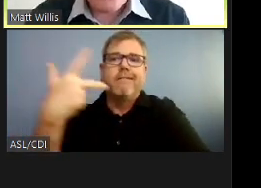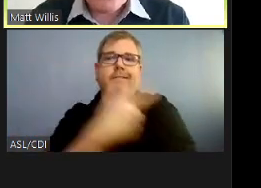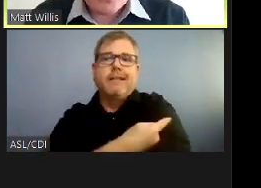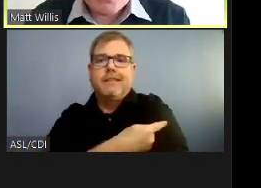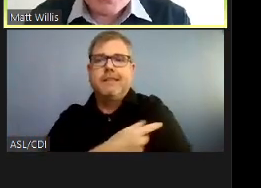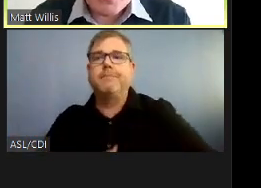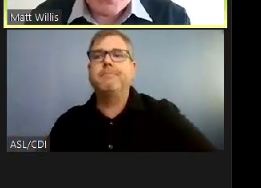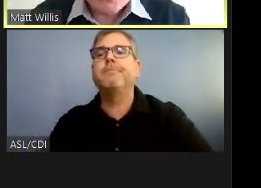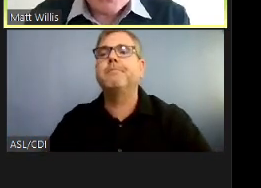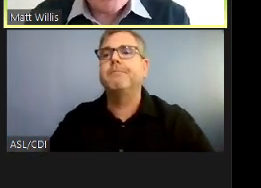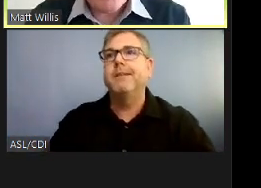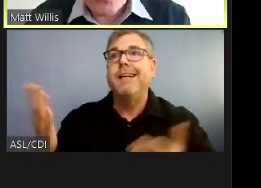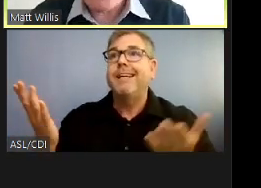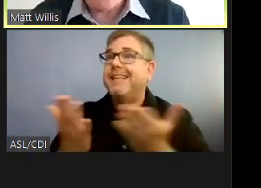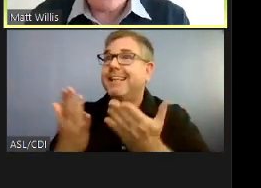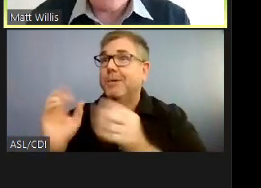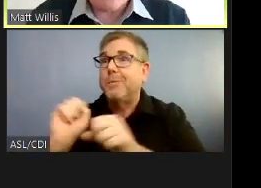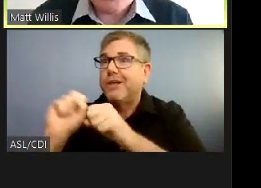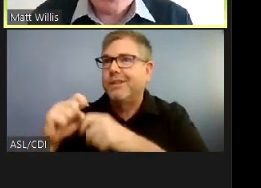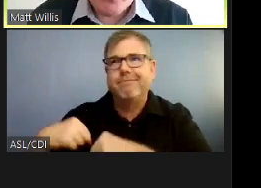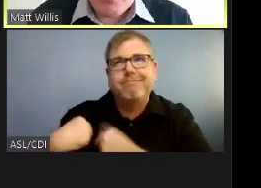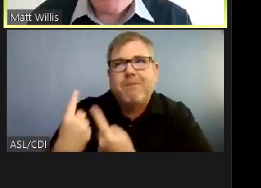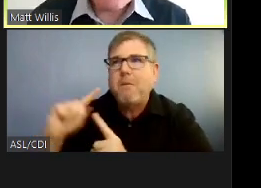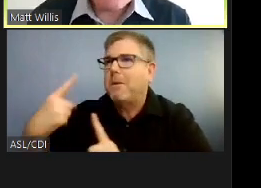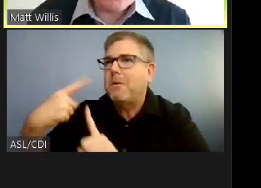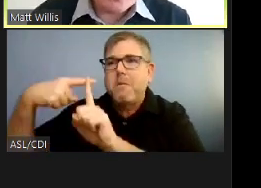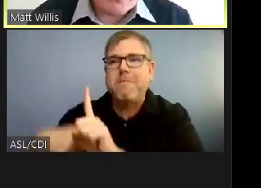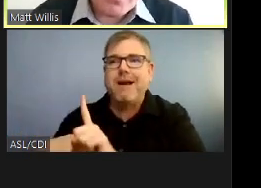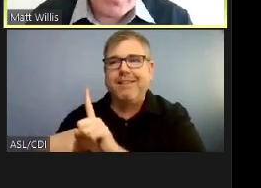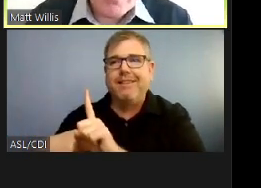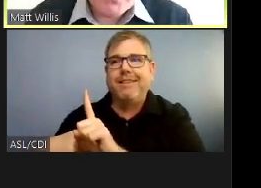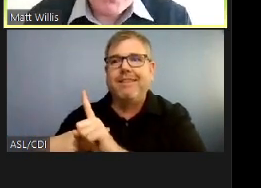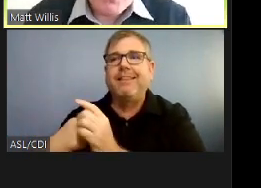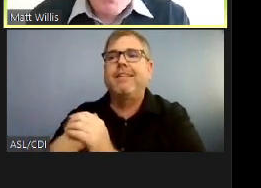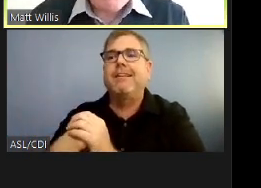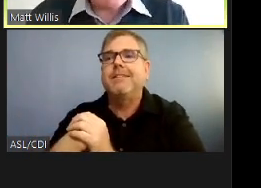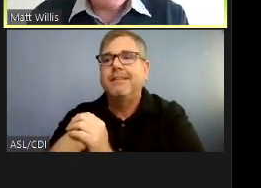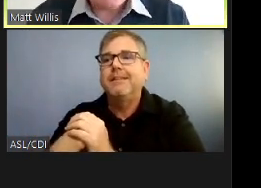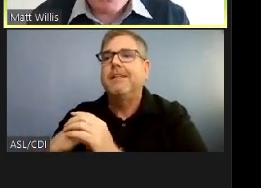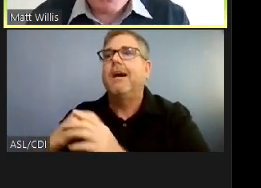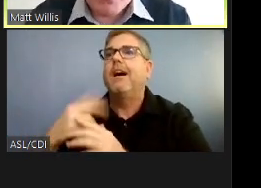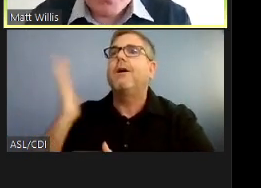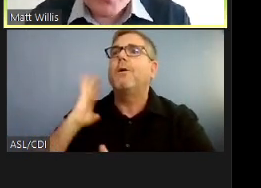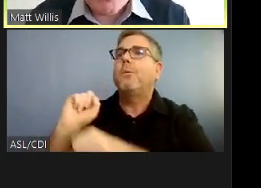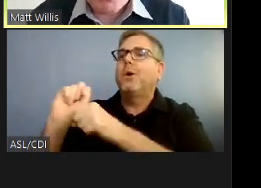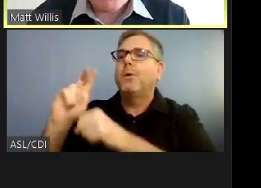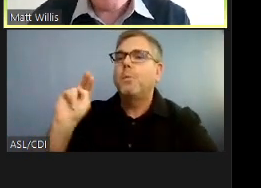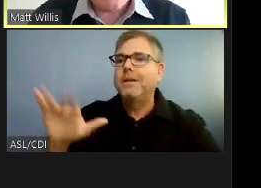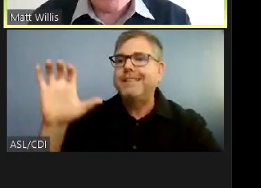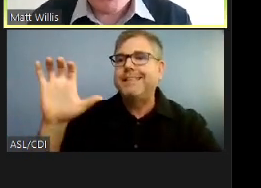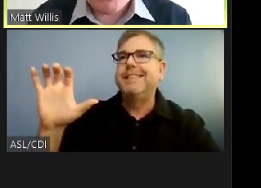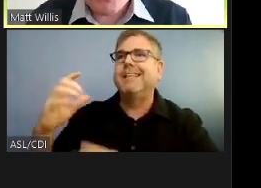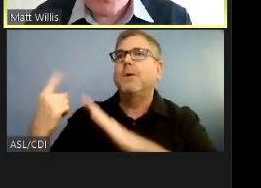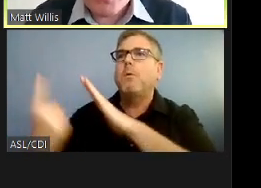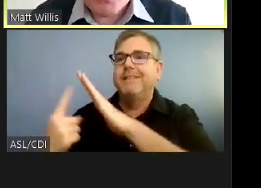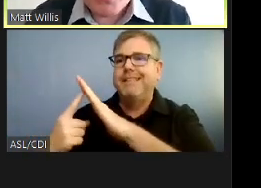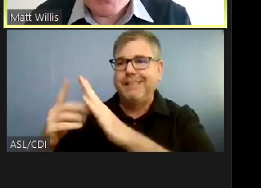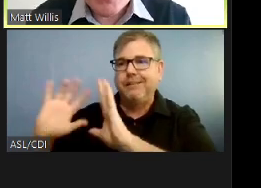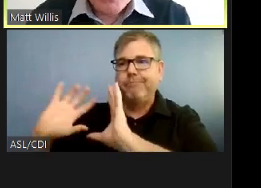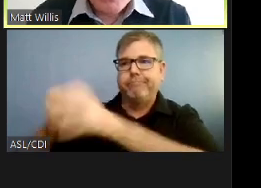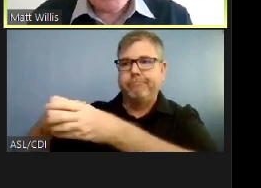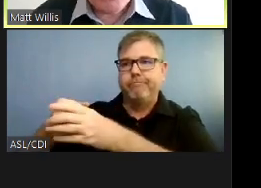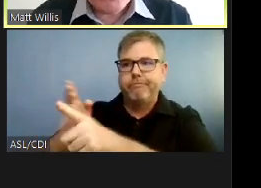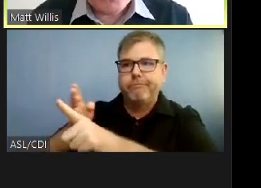their COVID-19 quarantine and isolation program at the city level. He has a background in internal medicine, a background in infectious